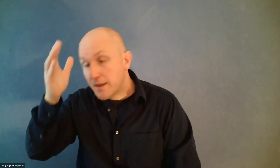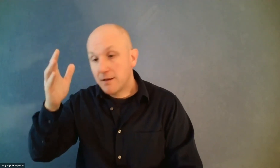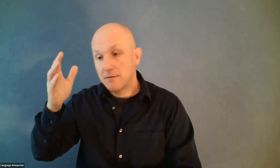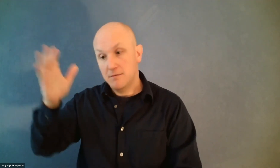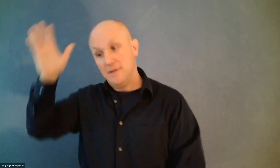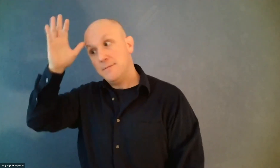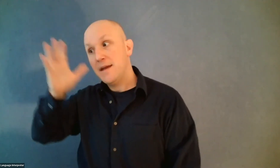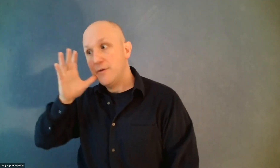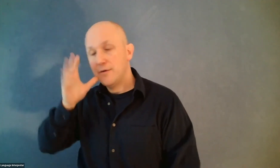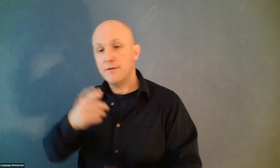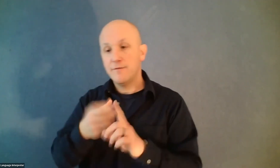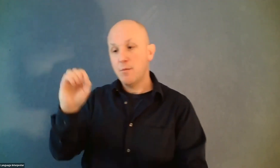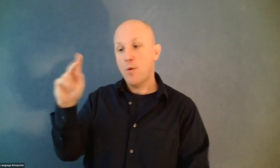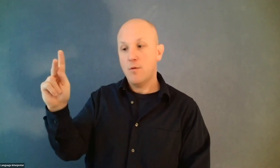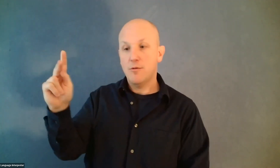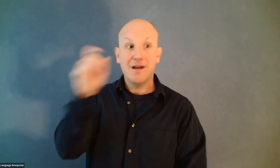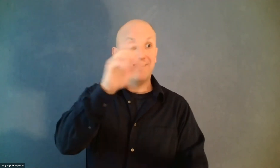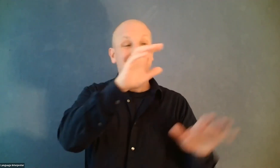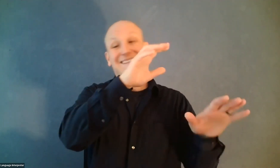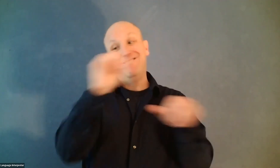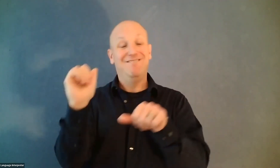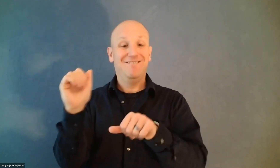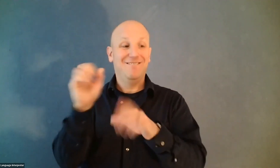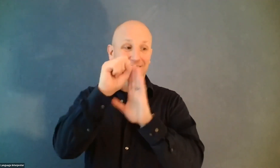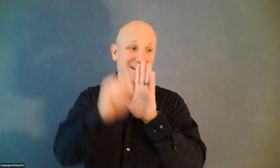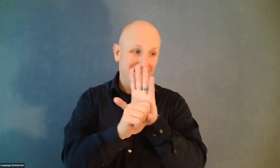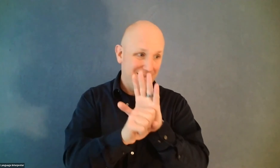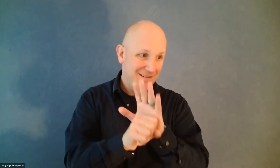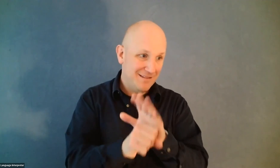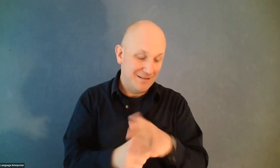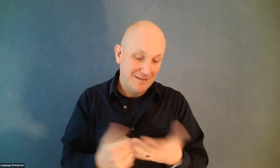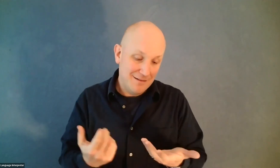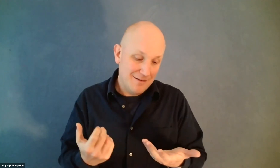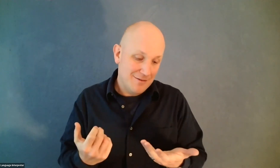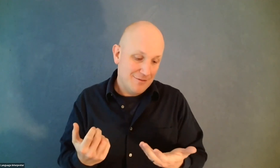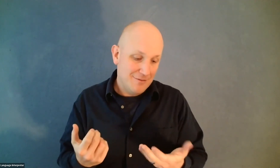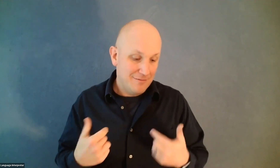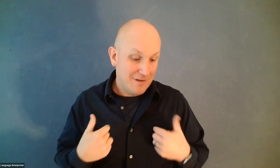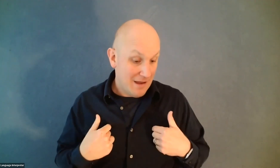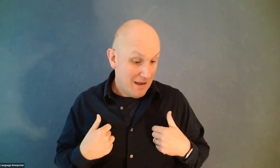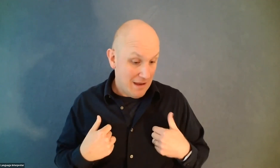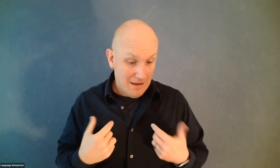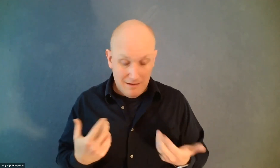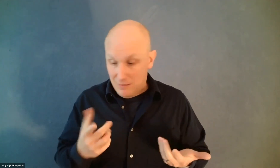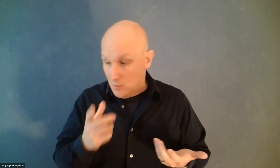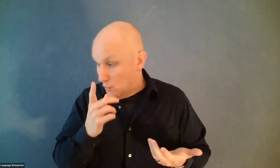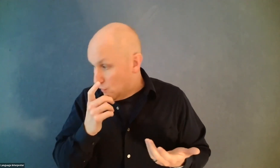from there. So I don't have really nothing to fall back on to get